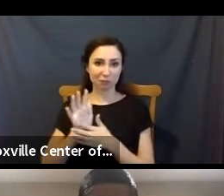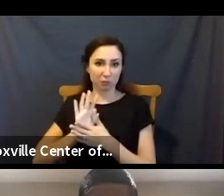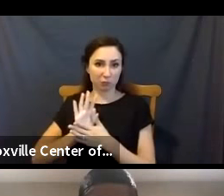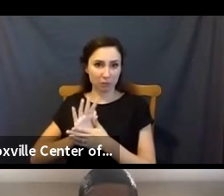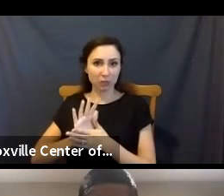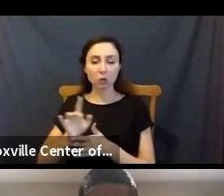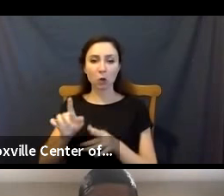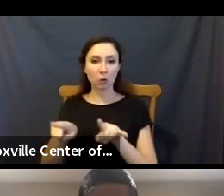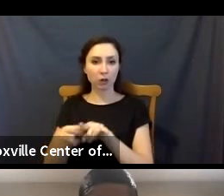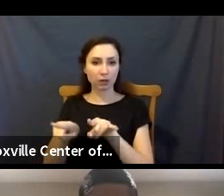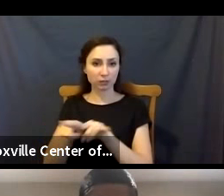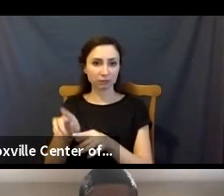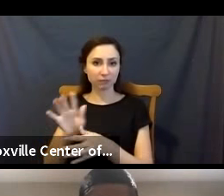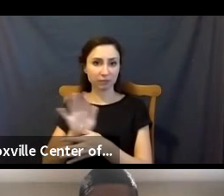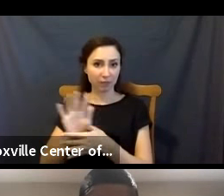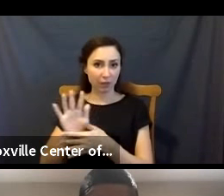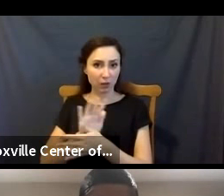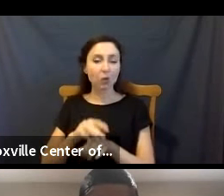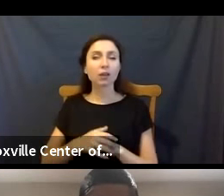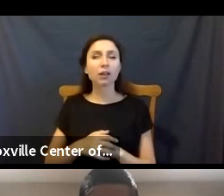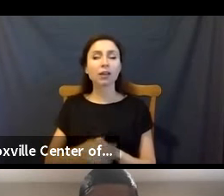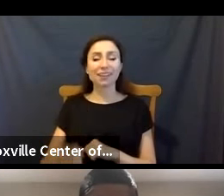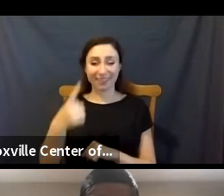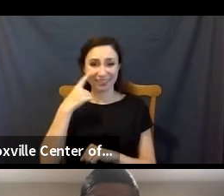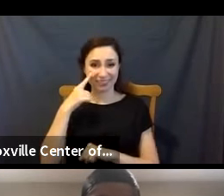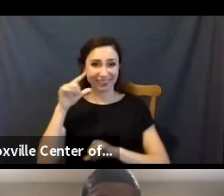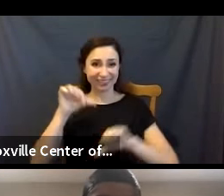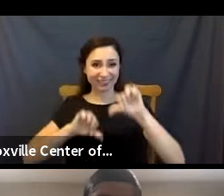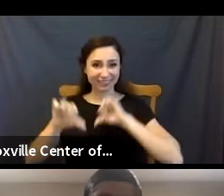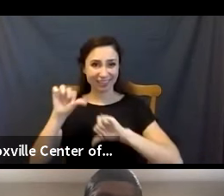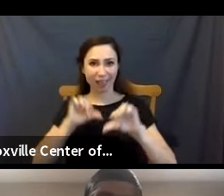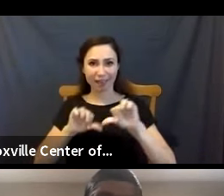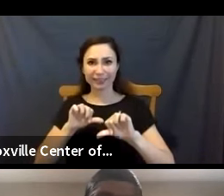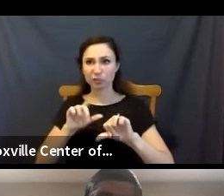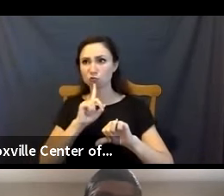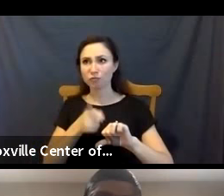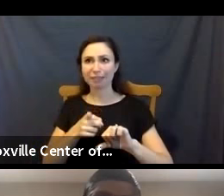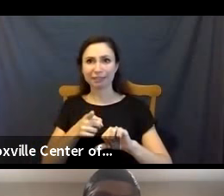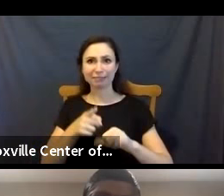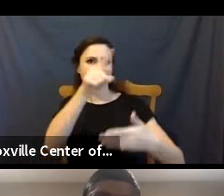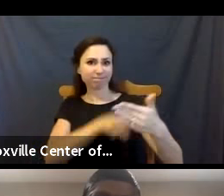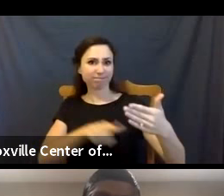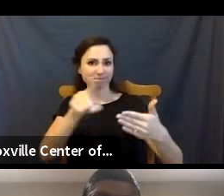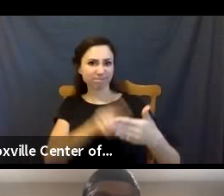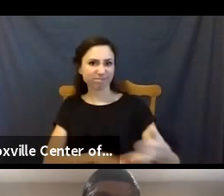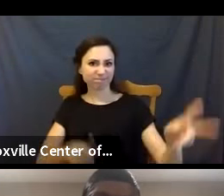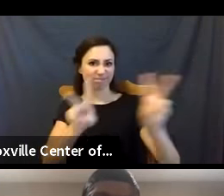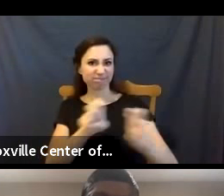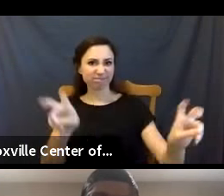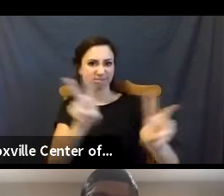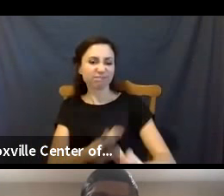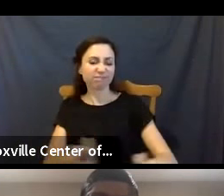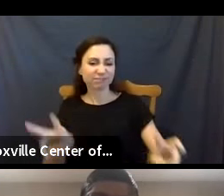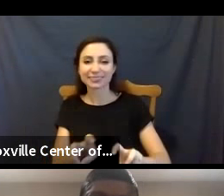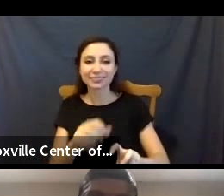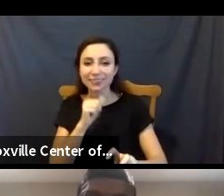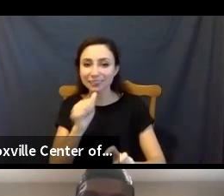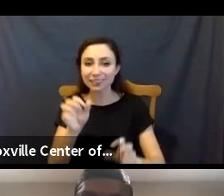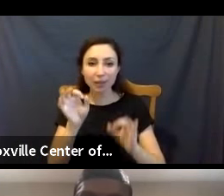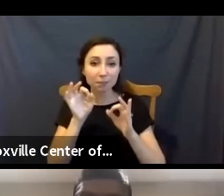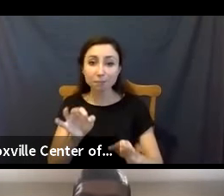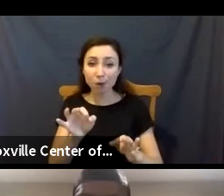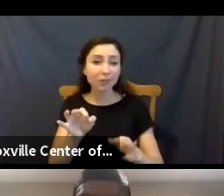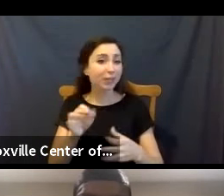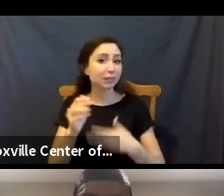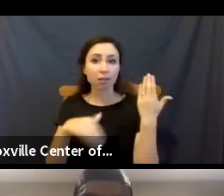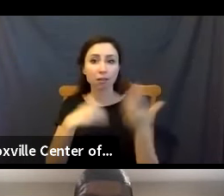that, you know, I think science gets criticized in this because it's imperfect, because it's all moving so fast. I